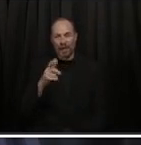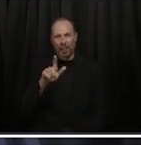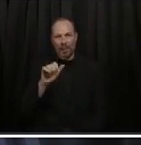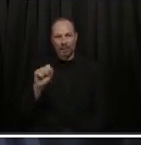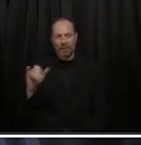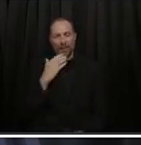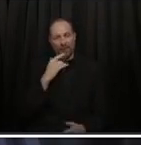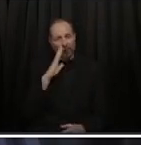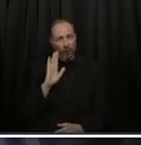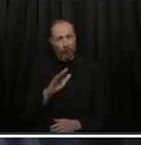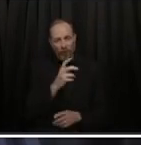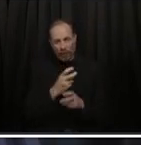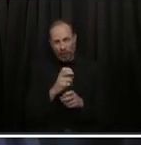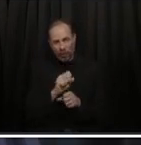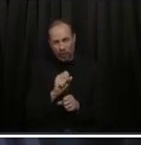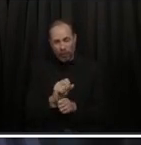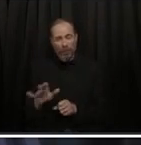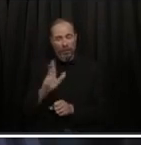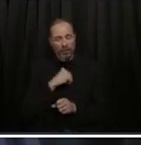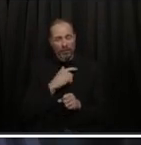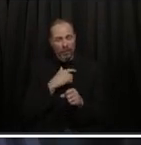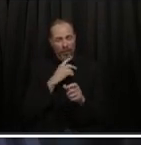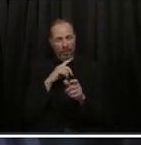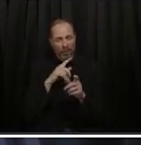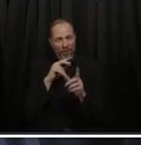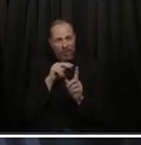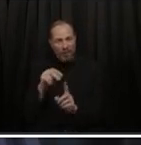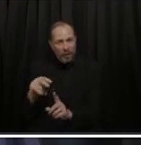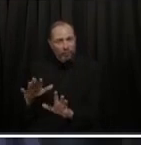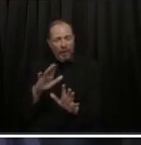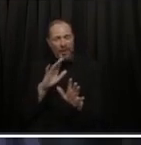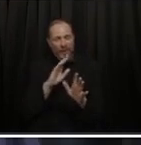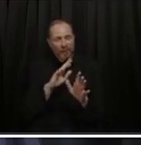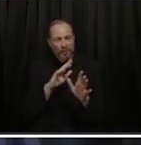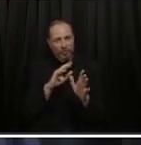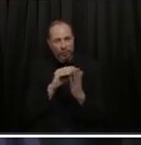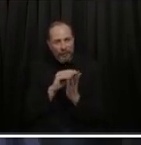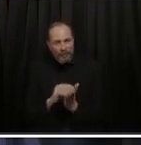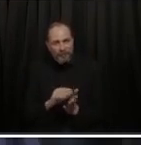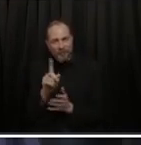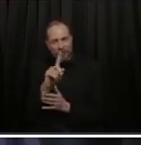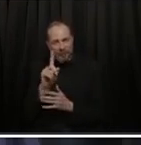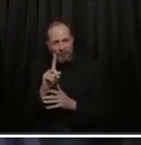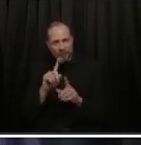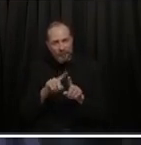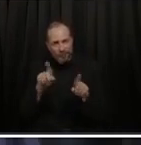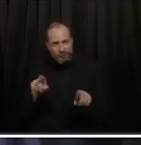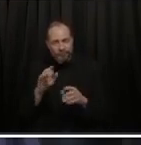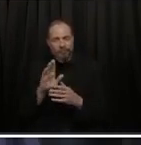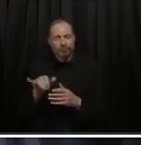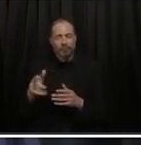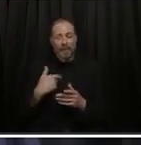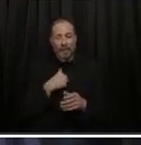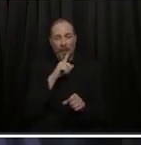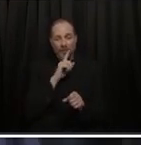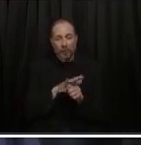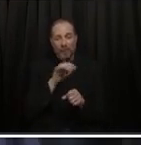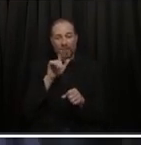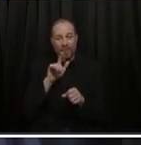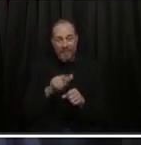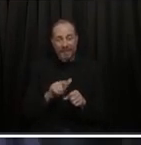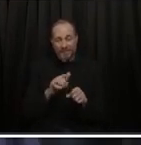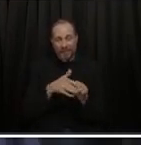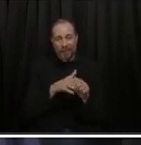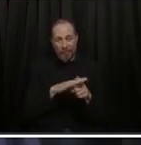contract tracing, making sure the person is isolating, and of course confirming this case of Omicron variant